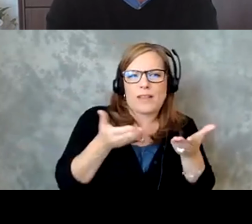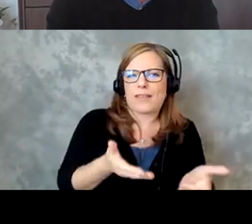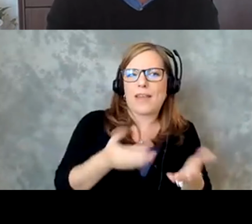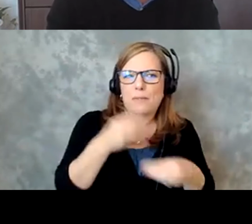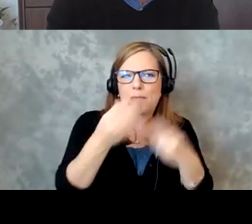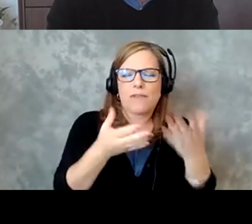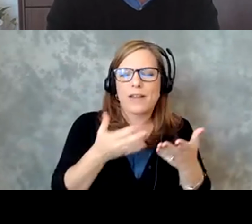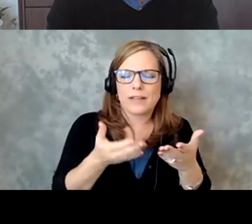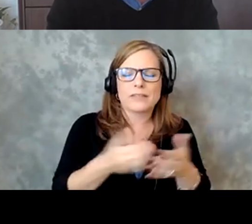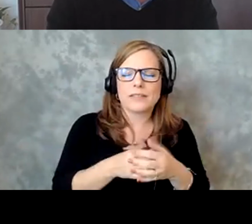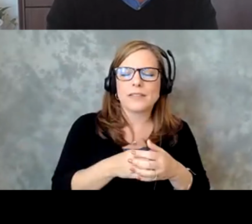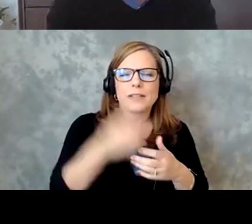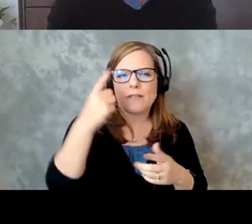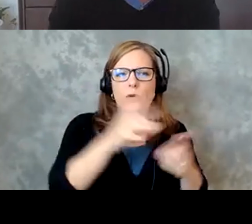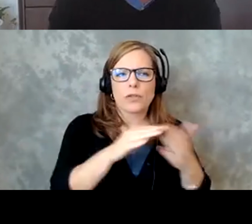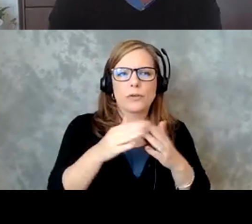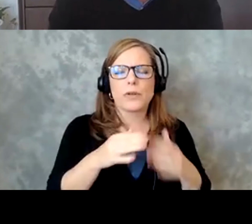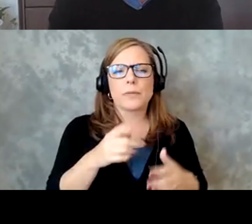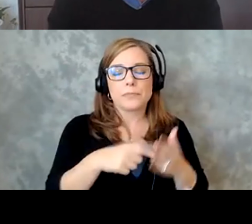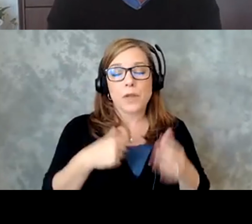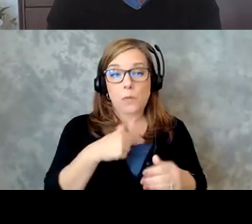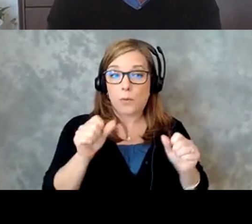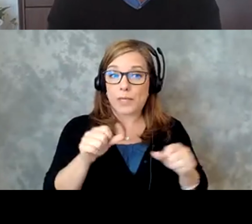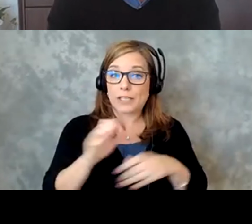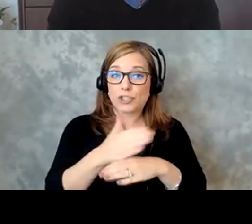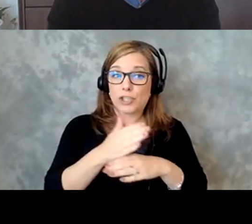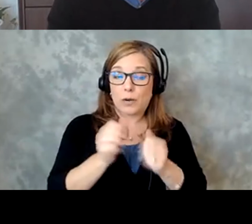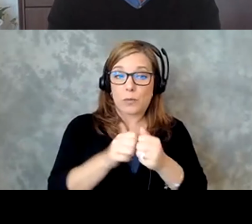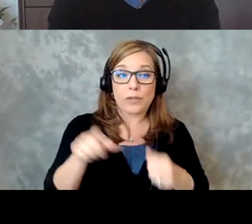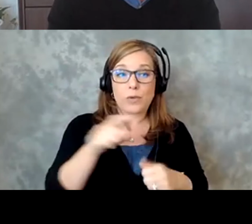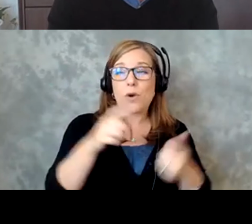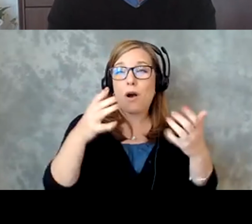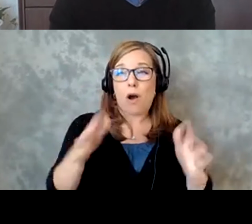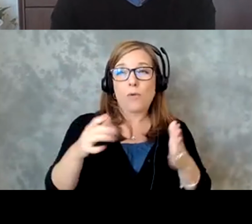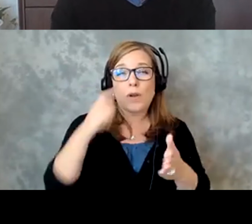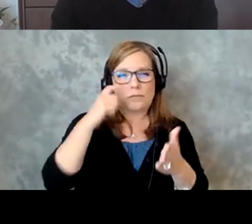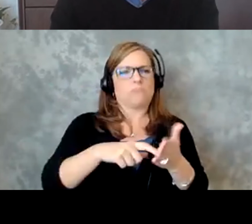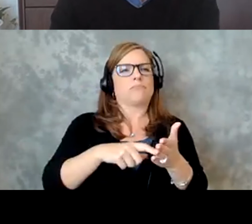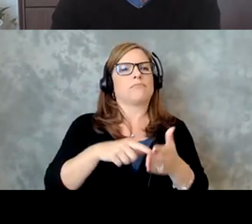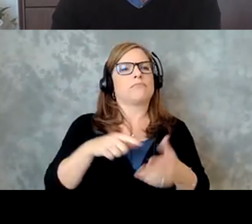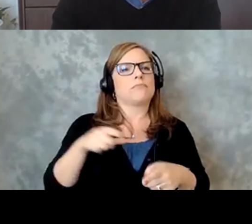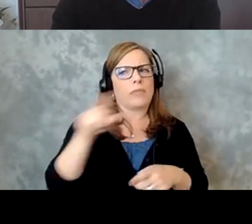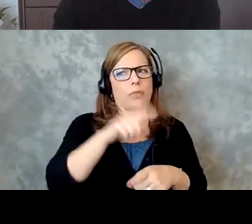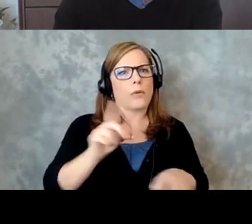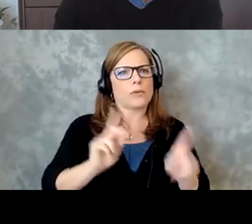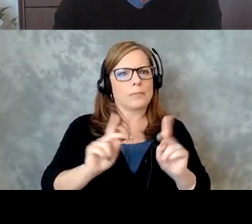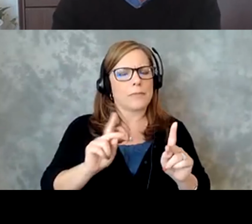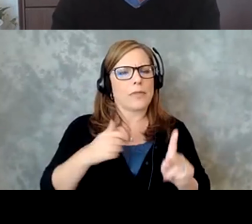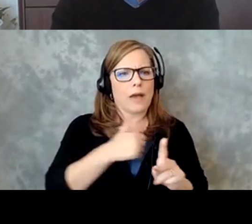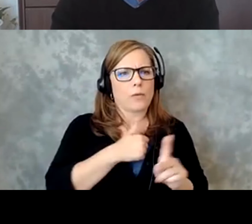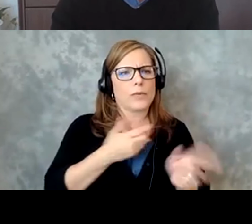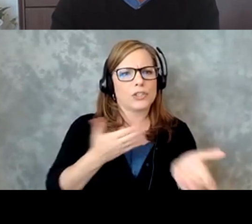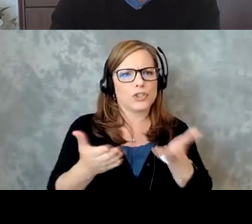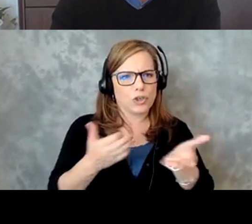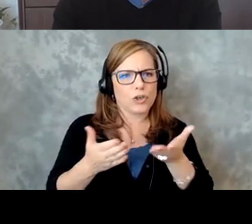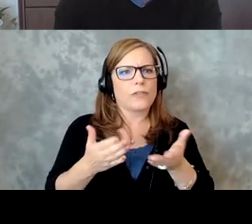what we can share is that we've already seen major benefits from the participants that we have served in